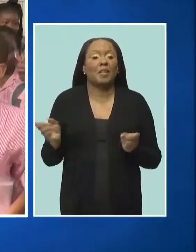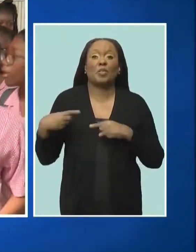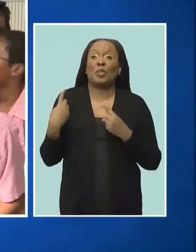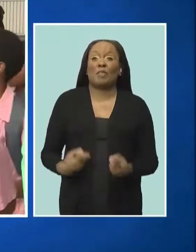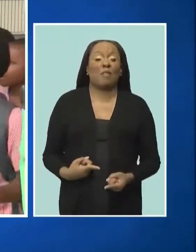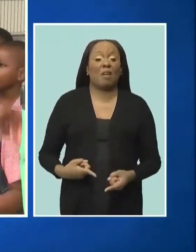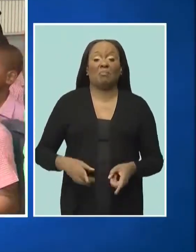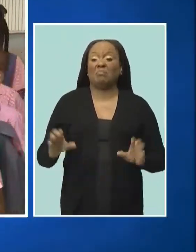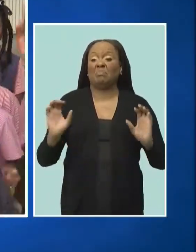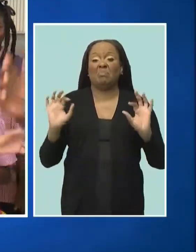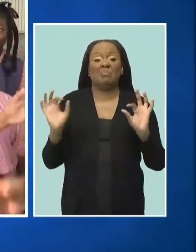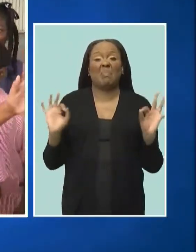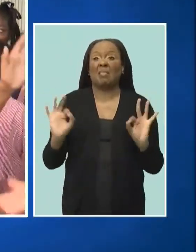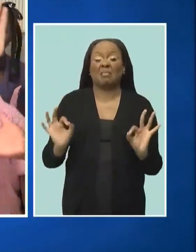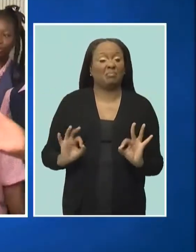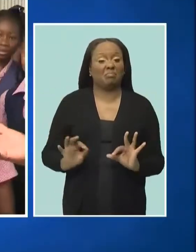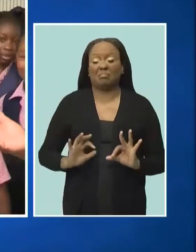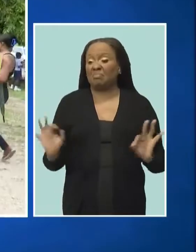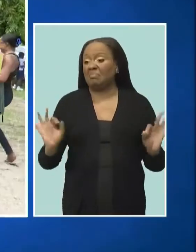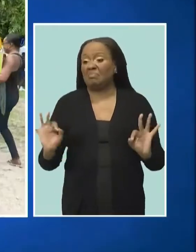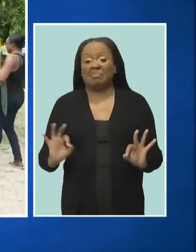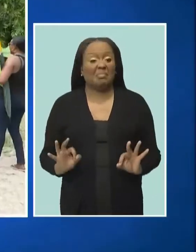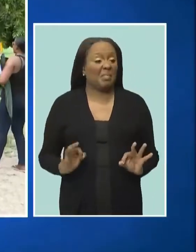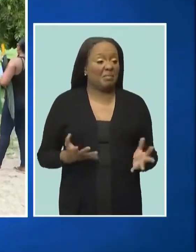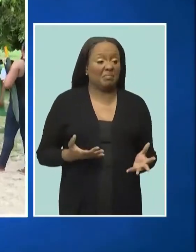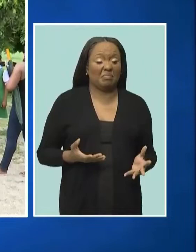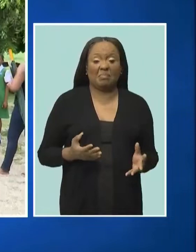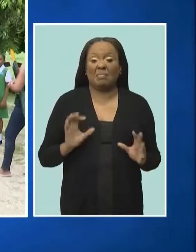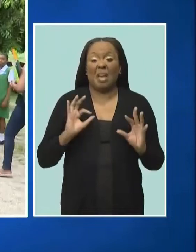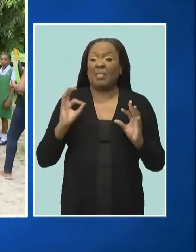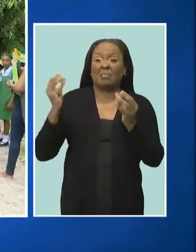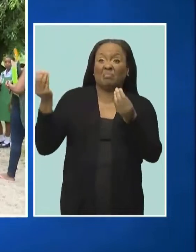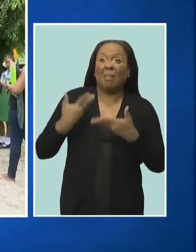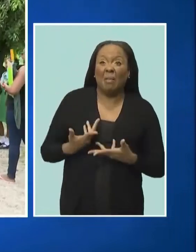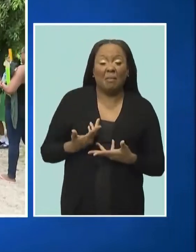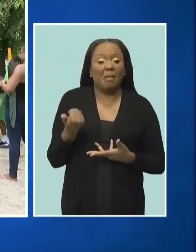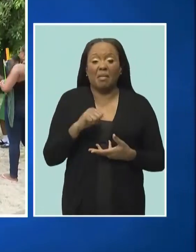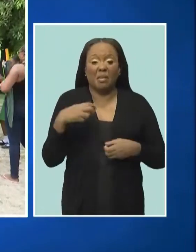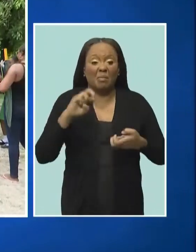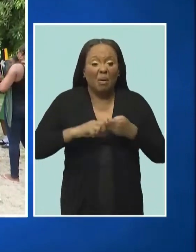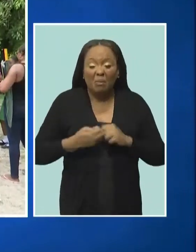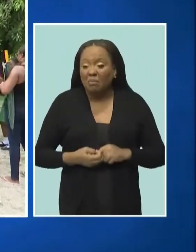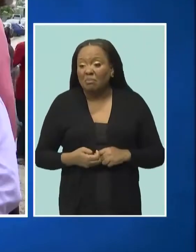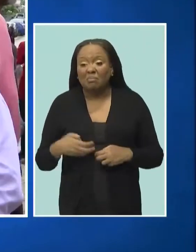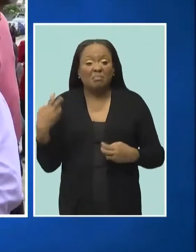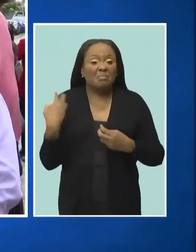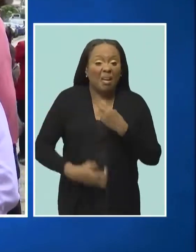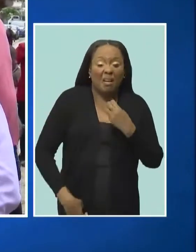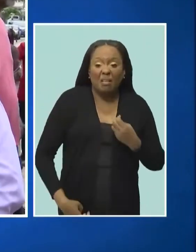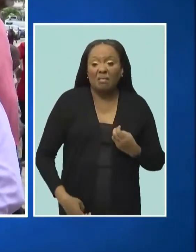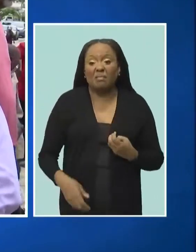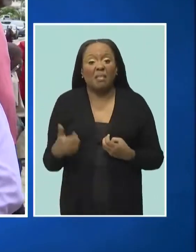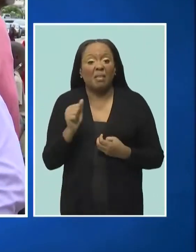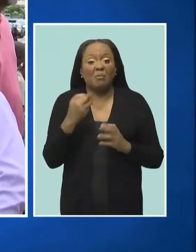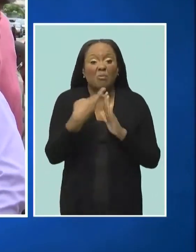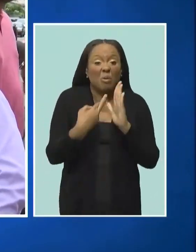education officers or education officers that will indicate that they had any difficulty with process or with